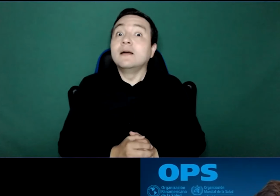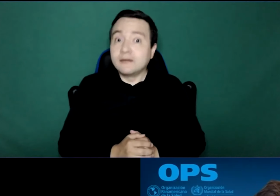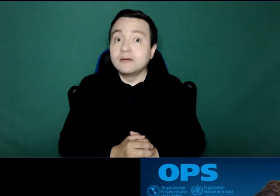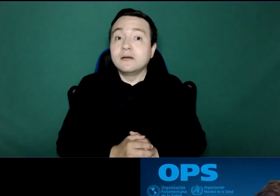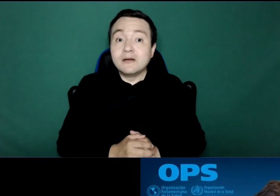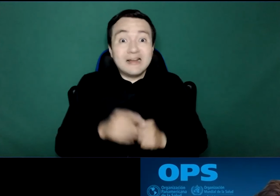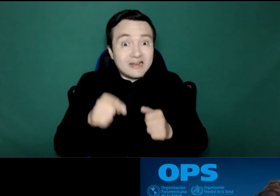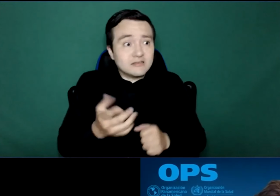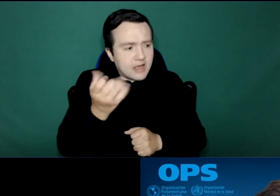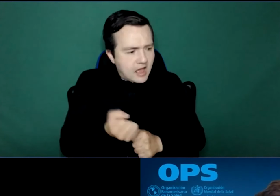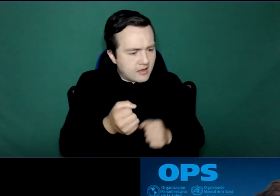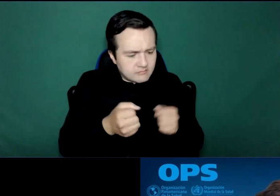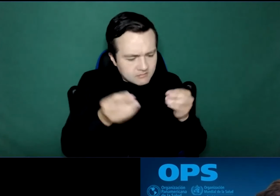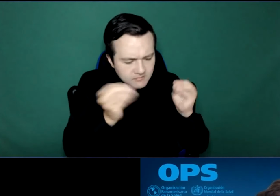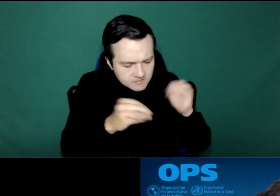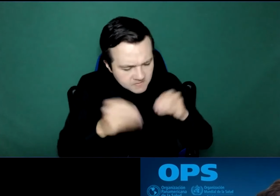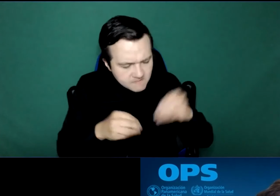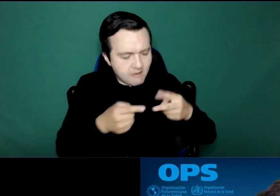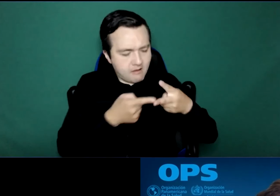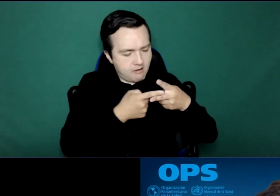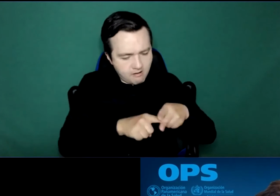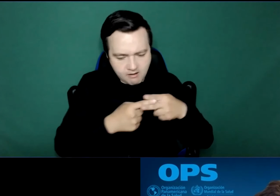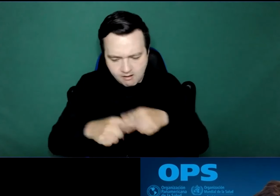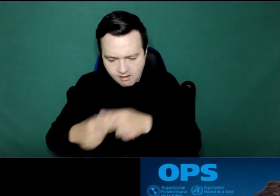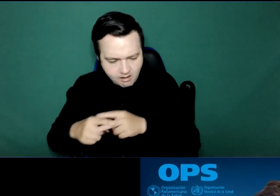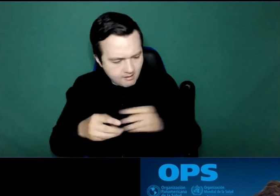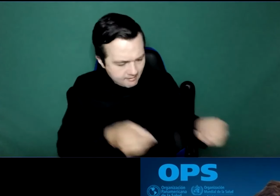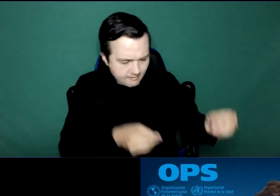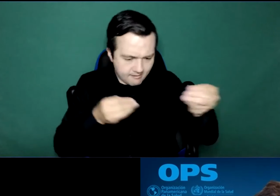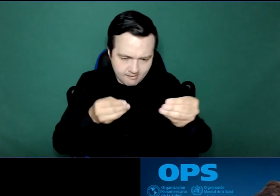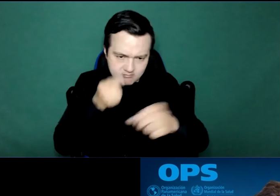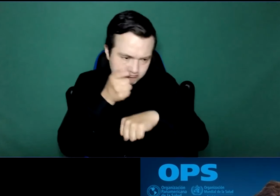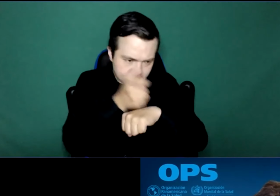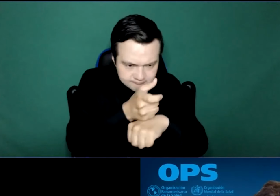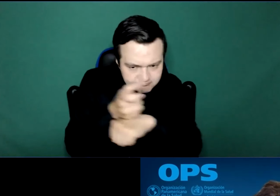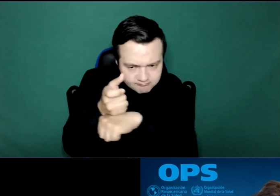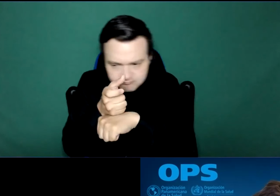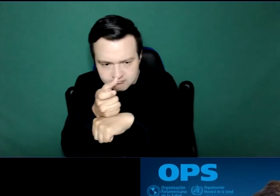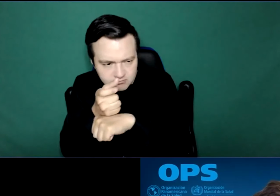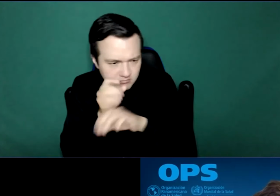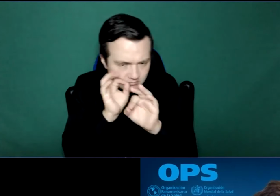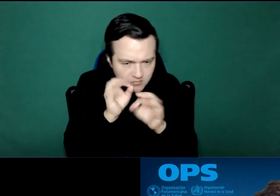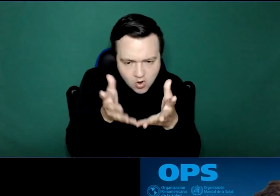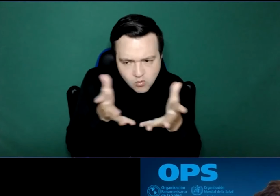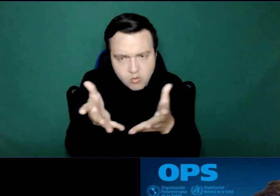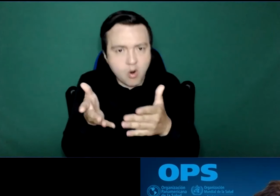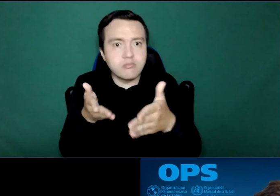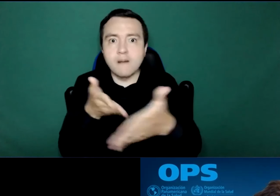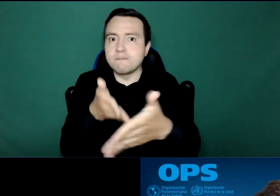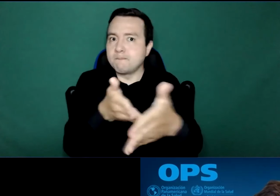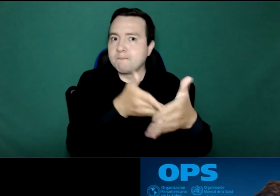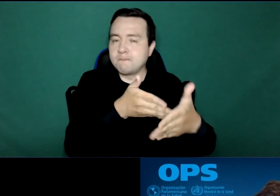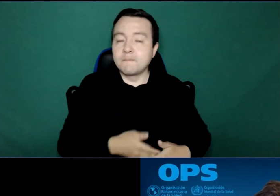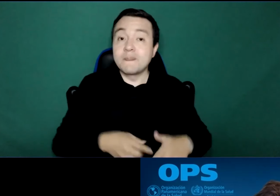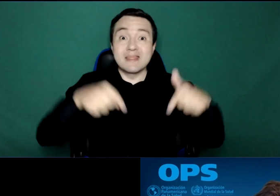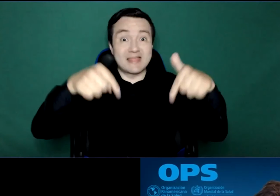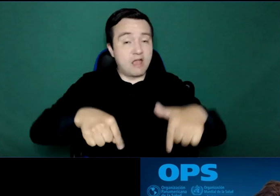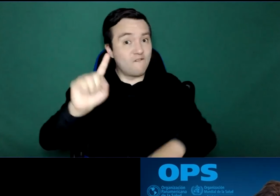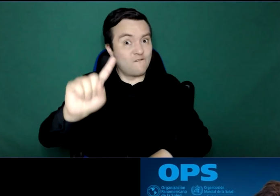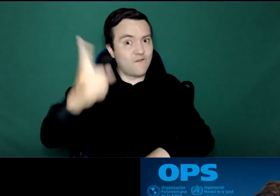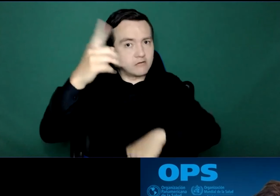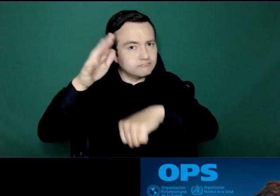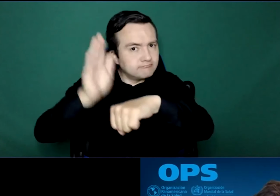be able to improve the tools continuously to monitor, measure, and characterize barriers to access. This is the first